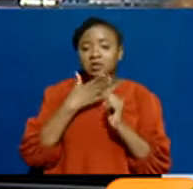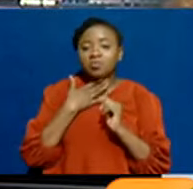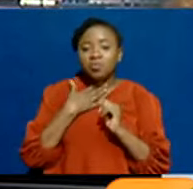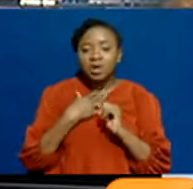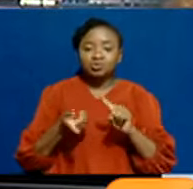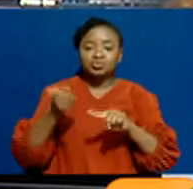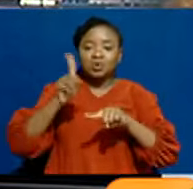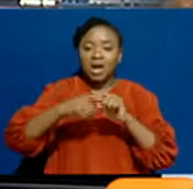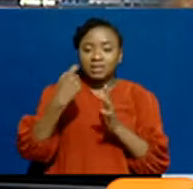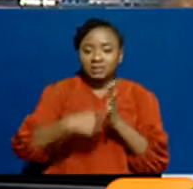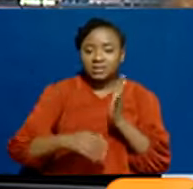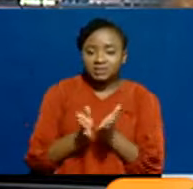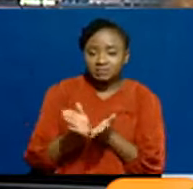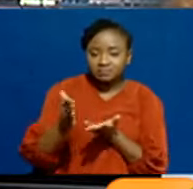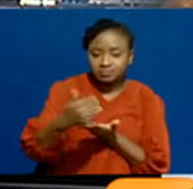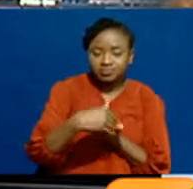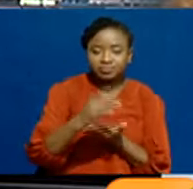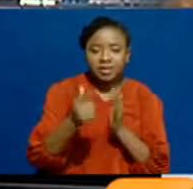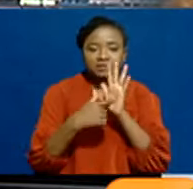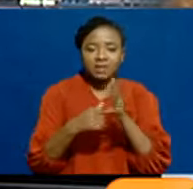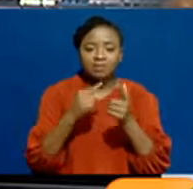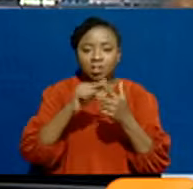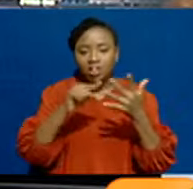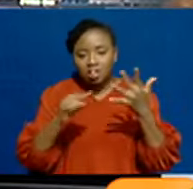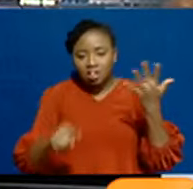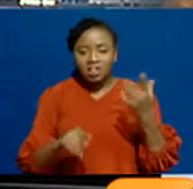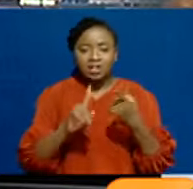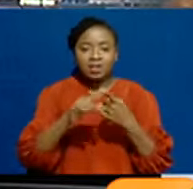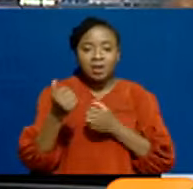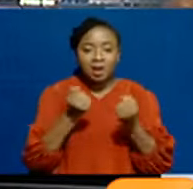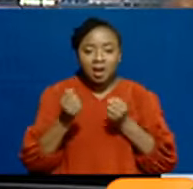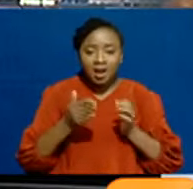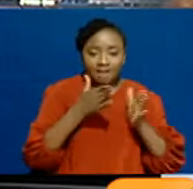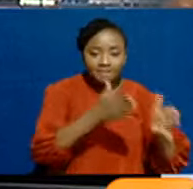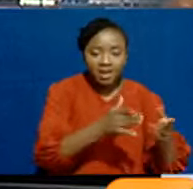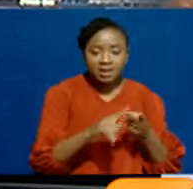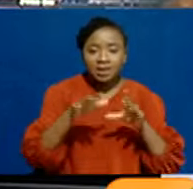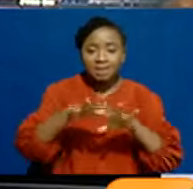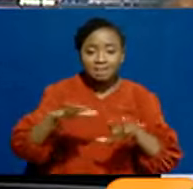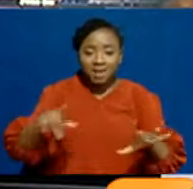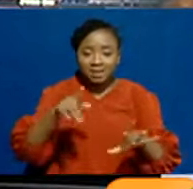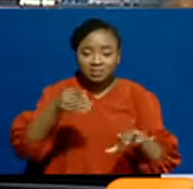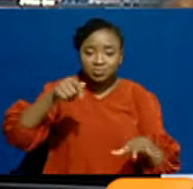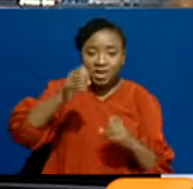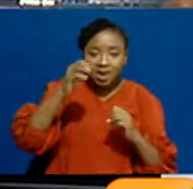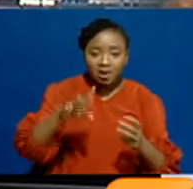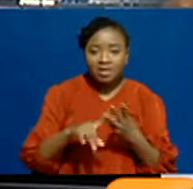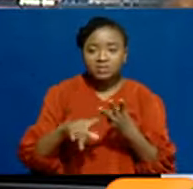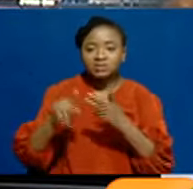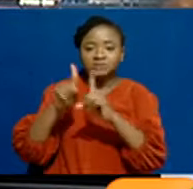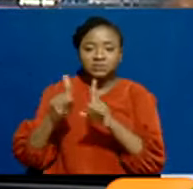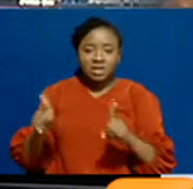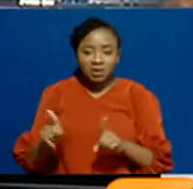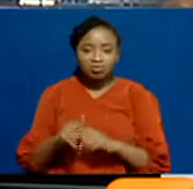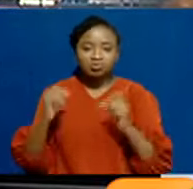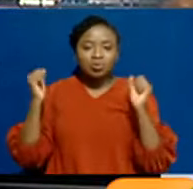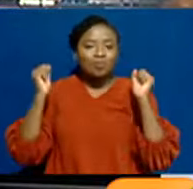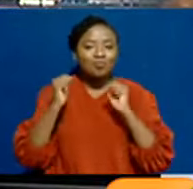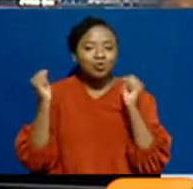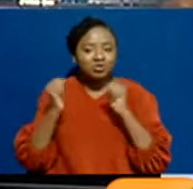the county's proposals will affect, among other things, parking, market rates, and even mortuary and cemetery